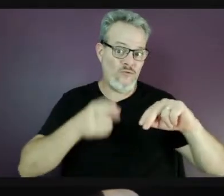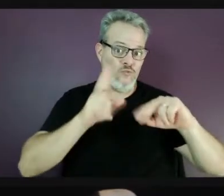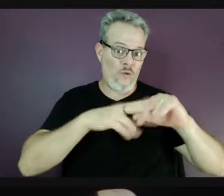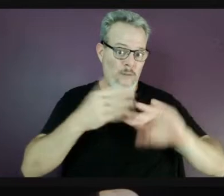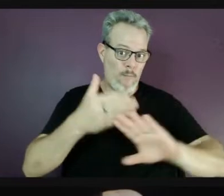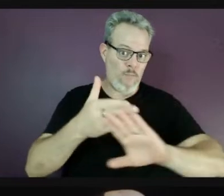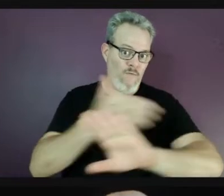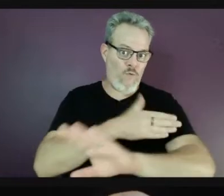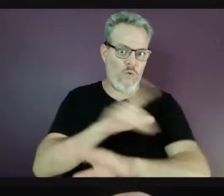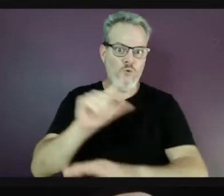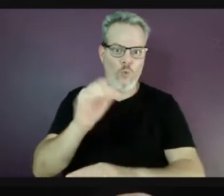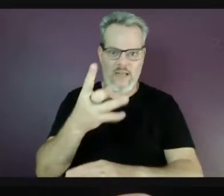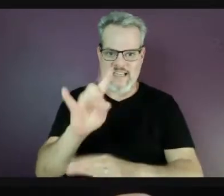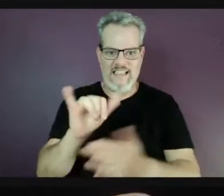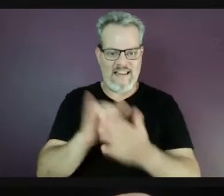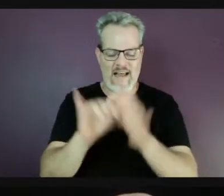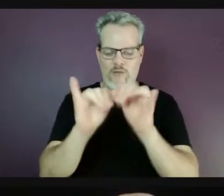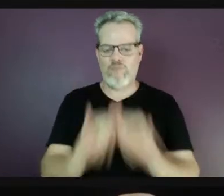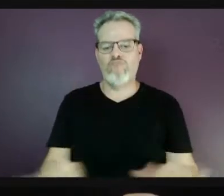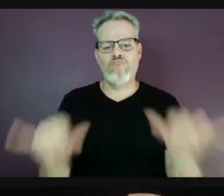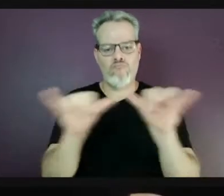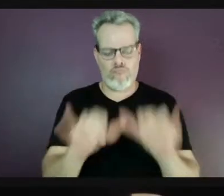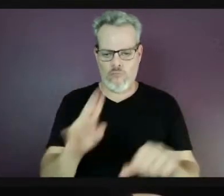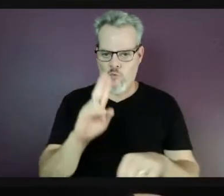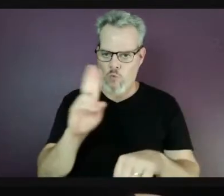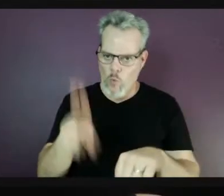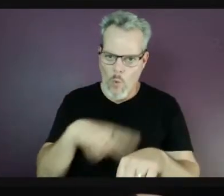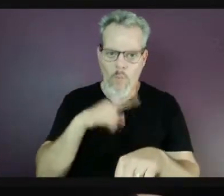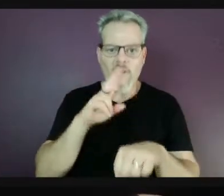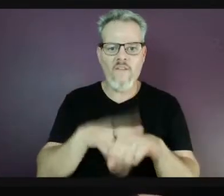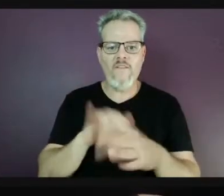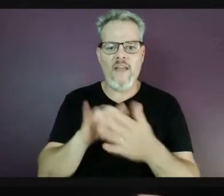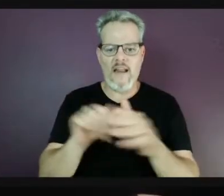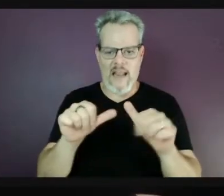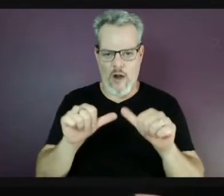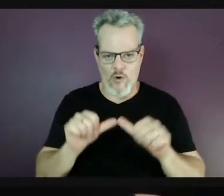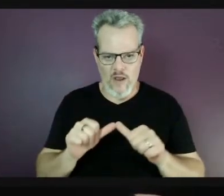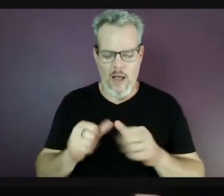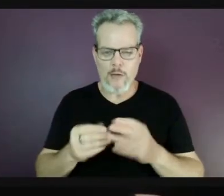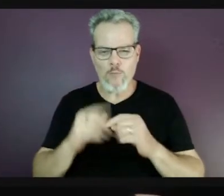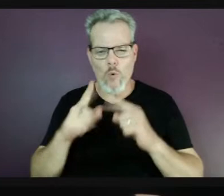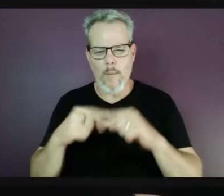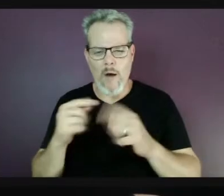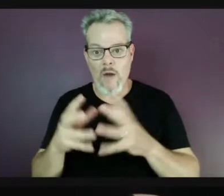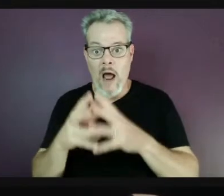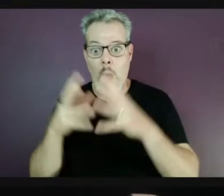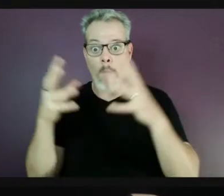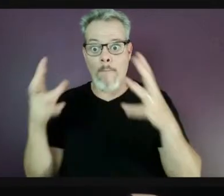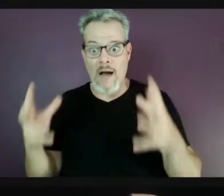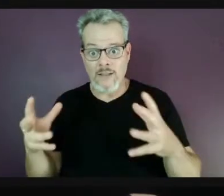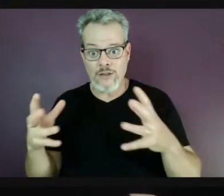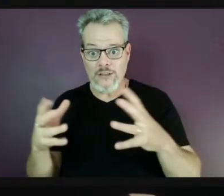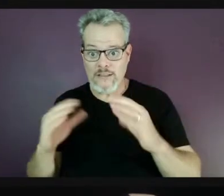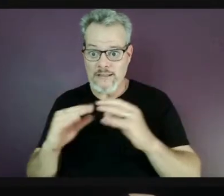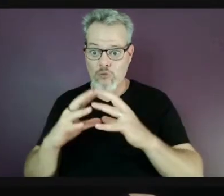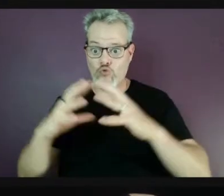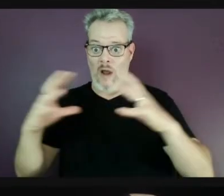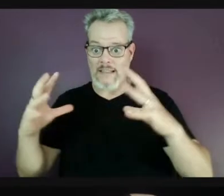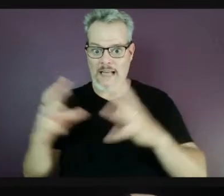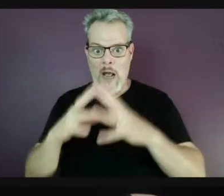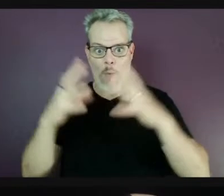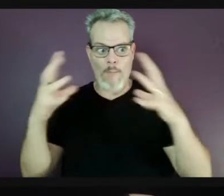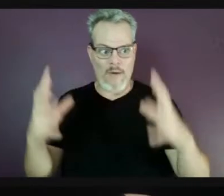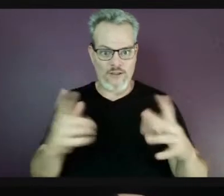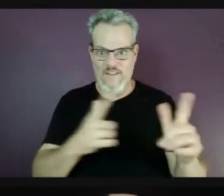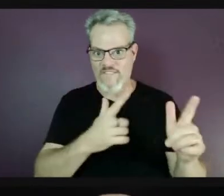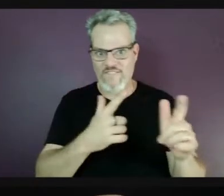all normal for that area to be rising. It's more about how much is it rising and how fast is it rising. That's the real difference right now.